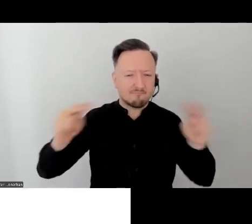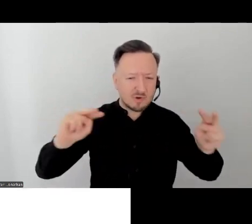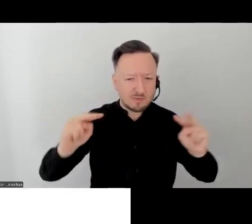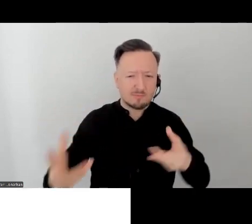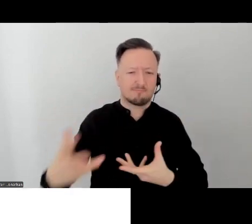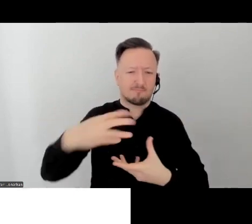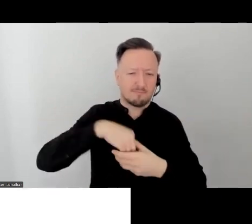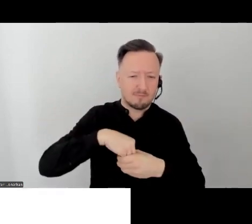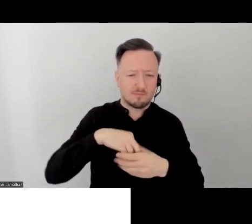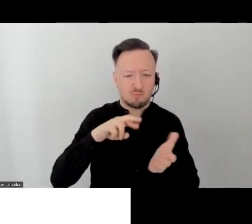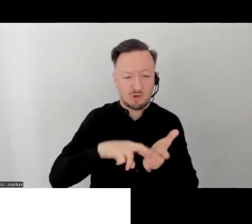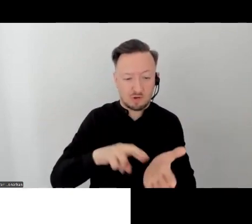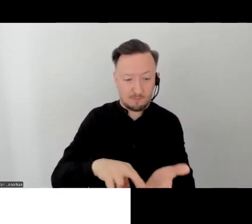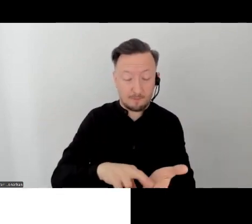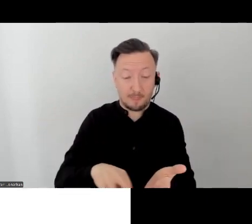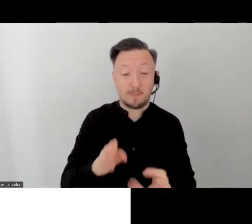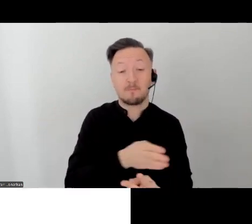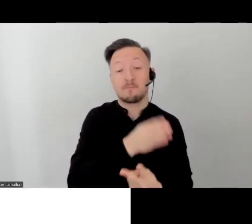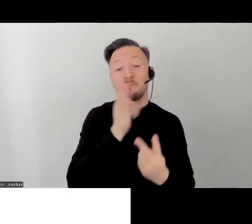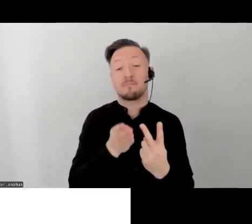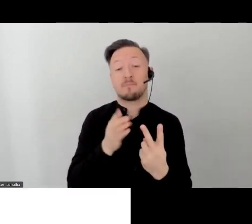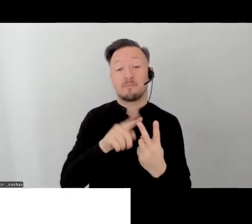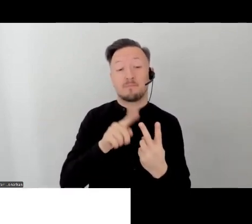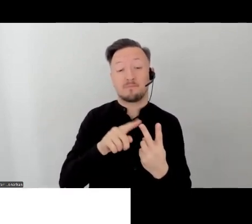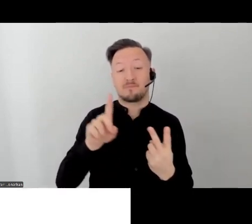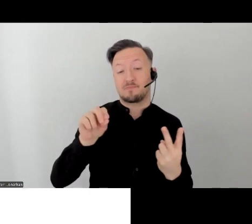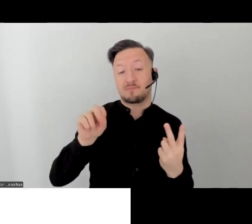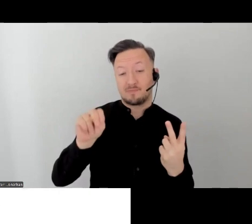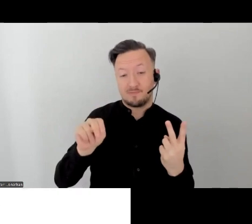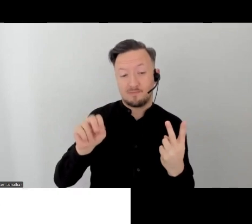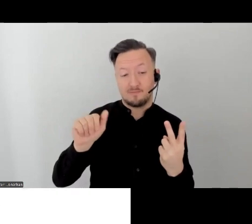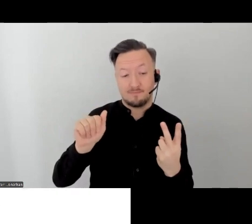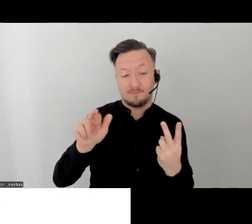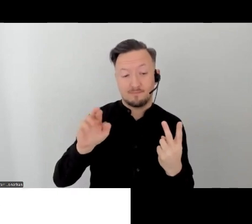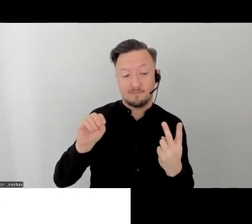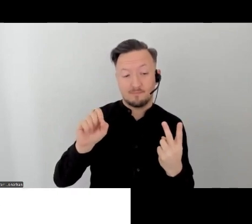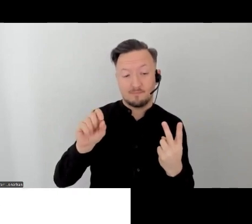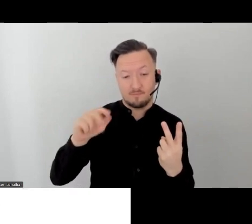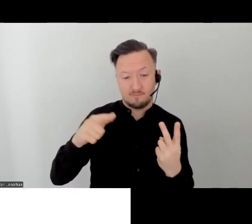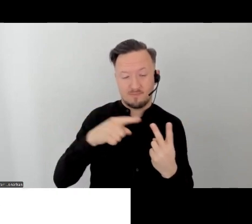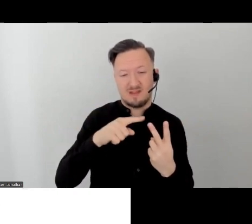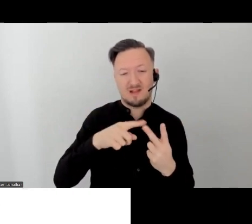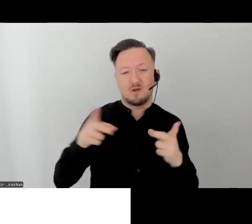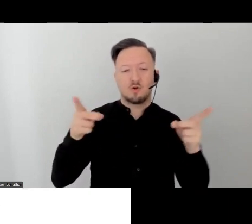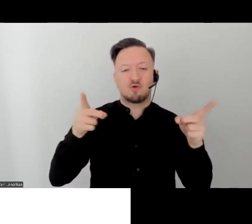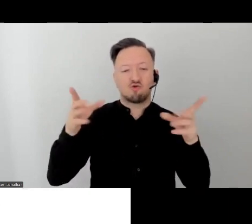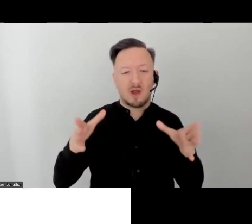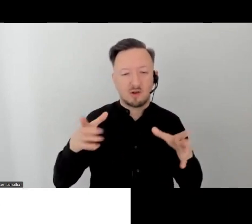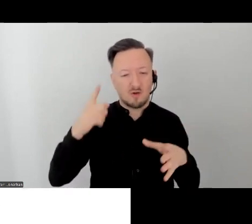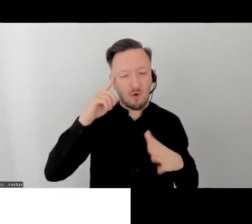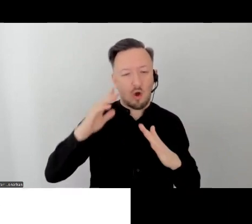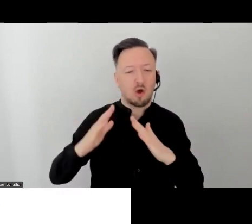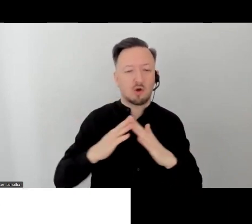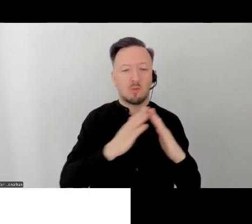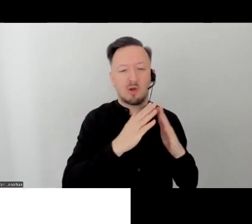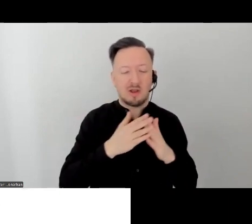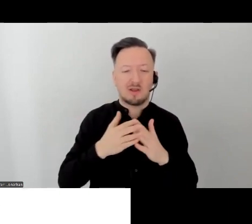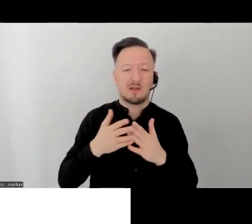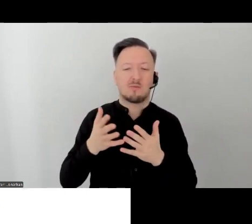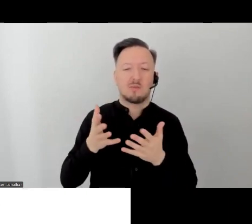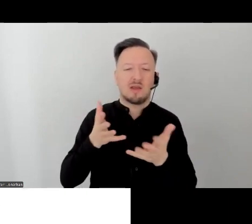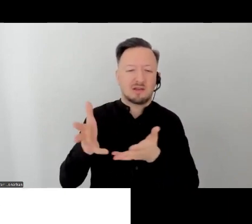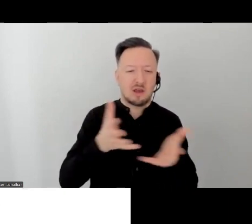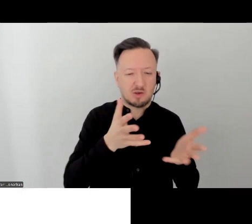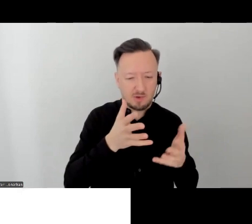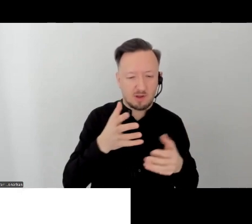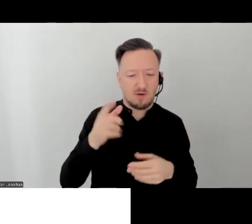process. Next, we have Don Armstrong. As Director of Community Engagement for Cancer Supports